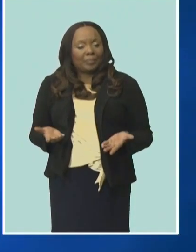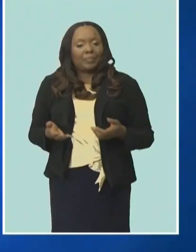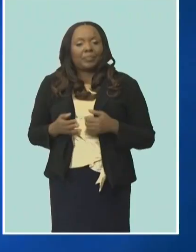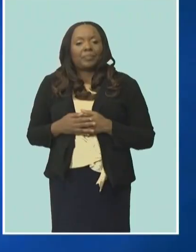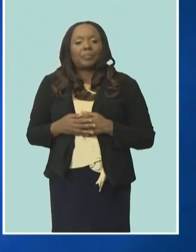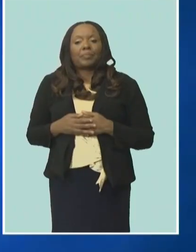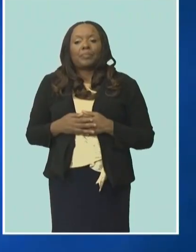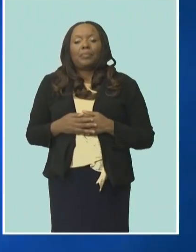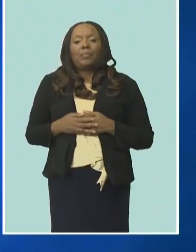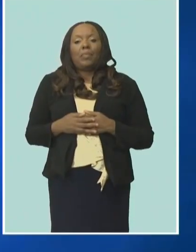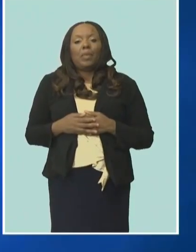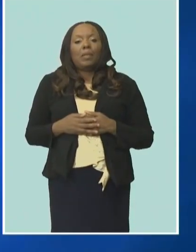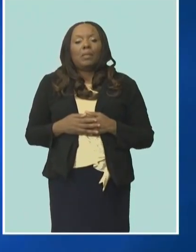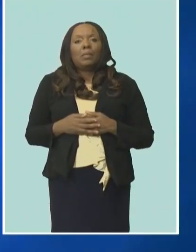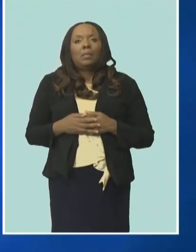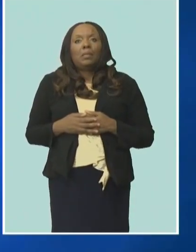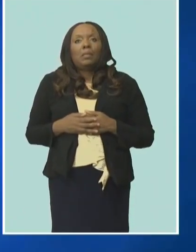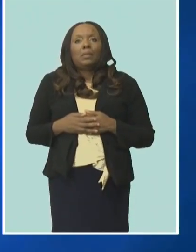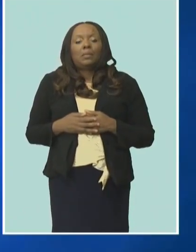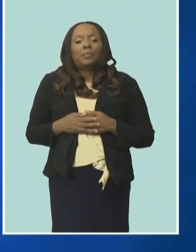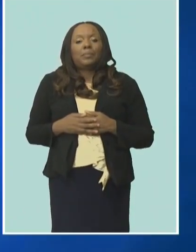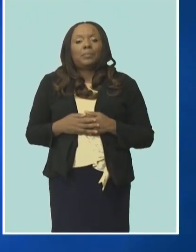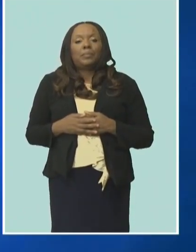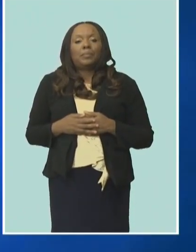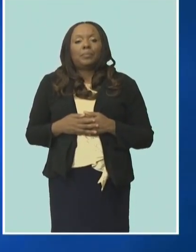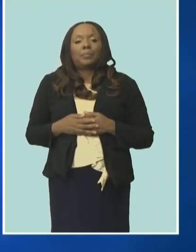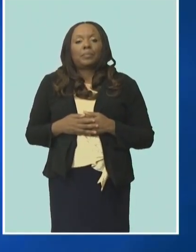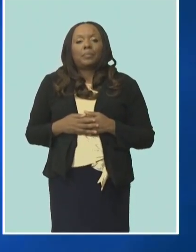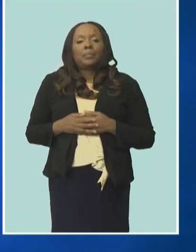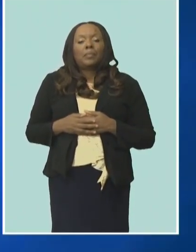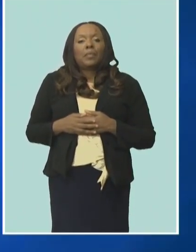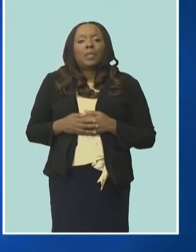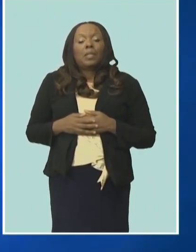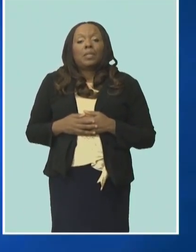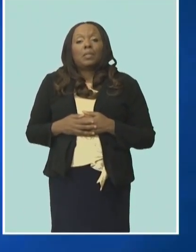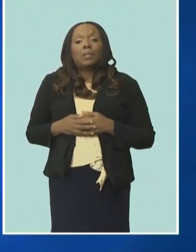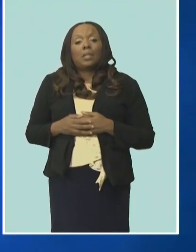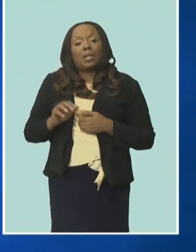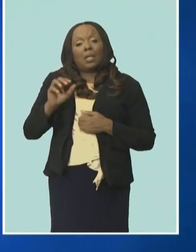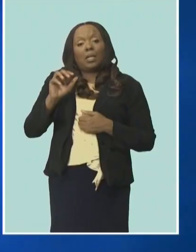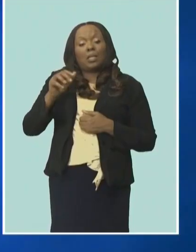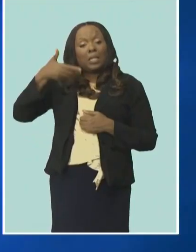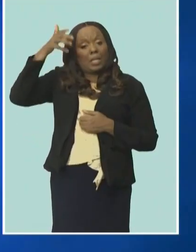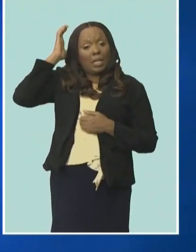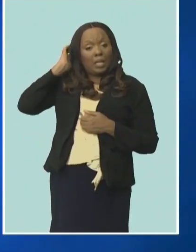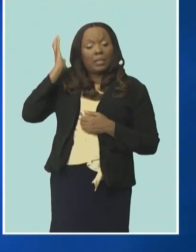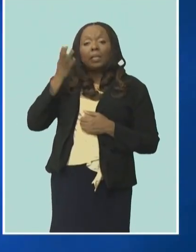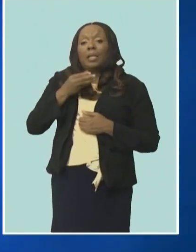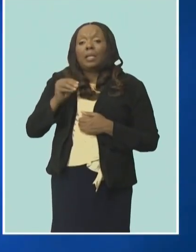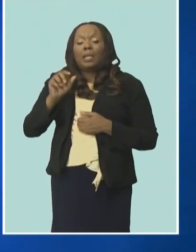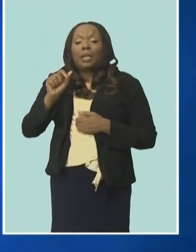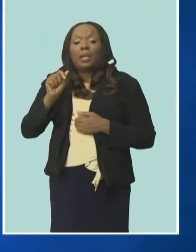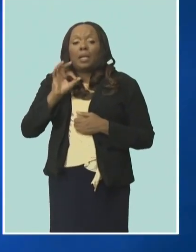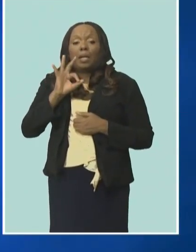This enhancement was achieved through the partnership with Affinity Plus Credit Union as part of their ReCare